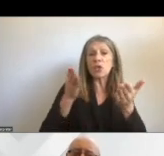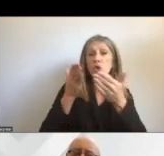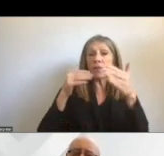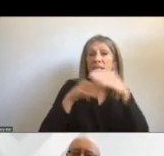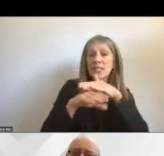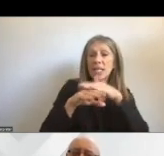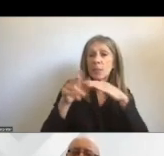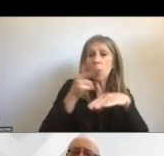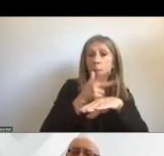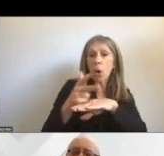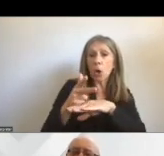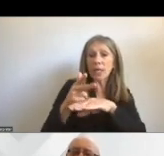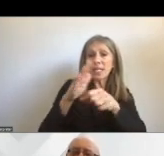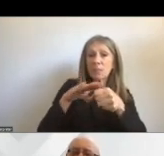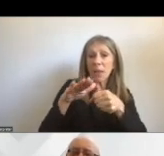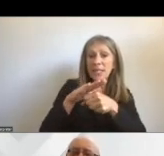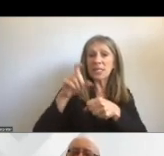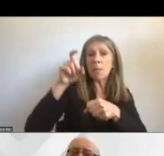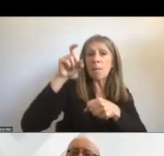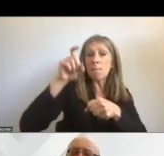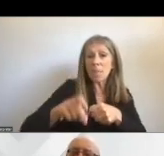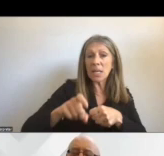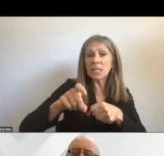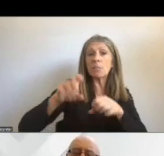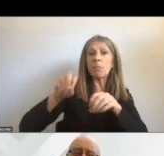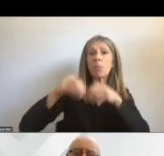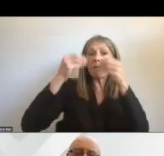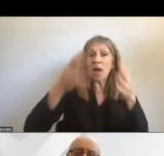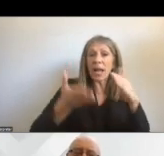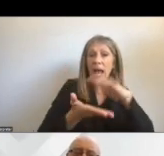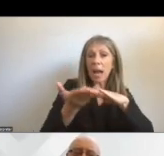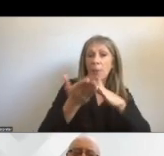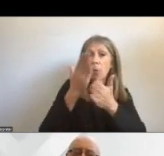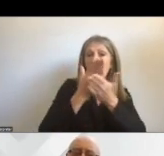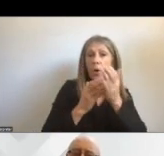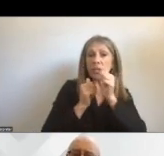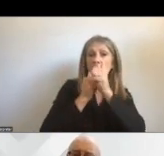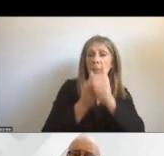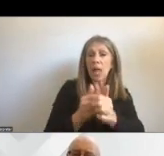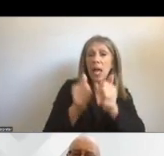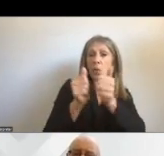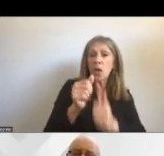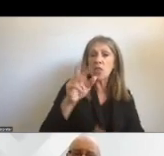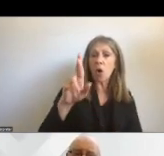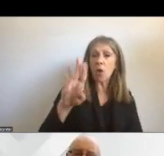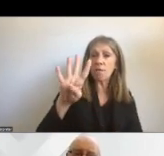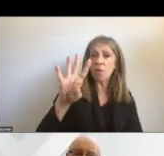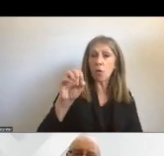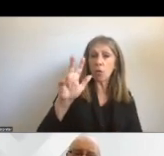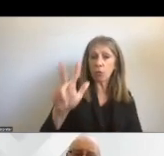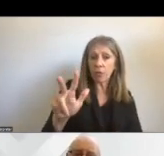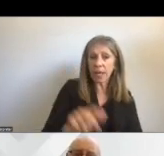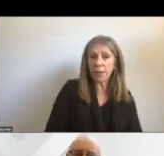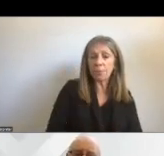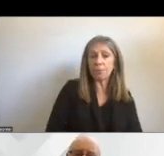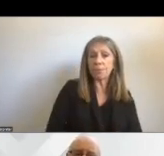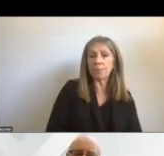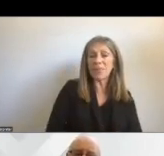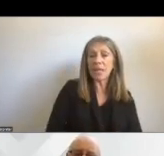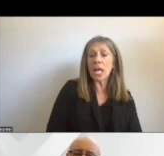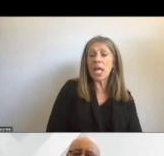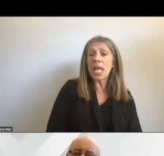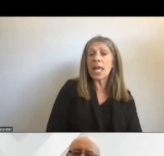way your the person that parked in front of you or behind you park their vehicle to